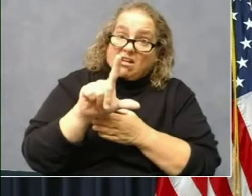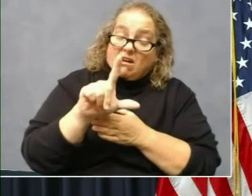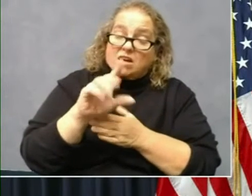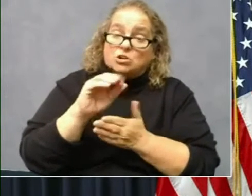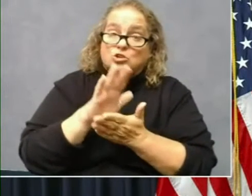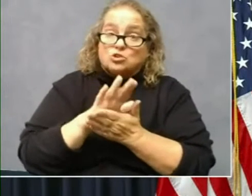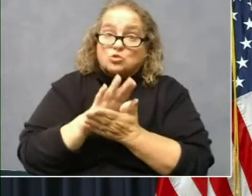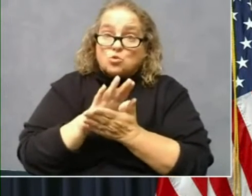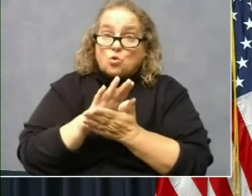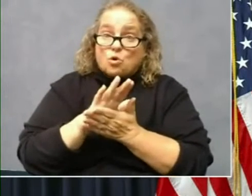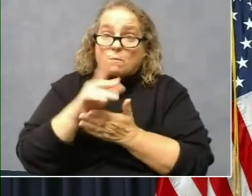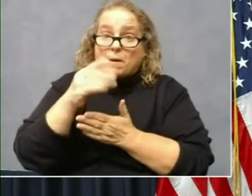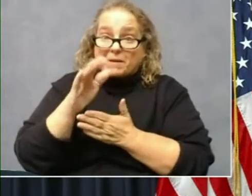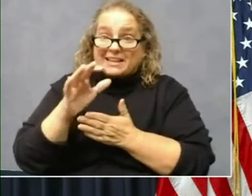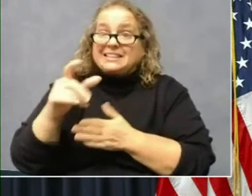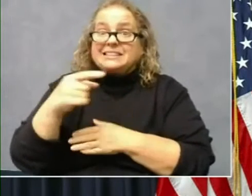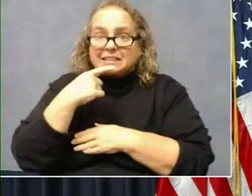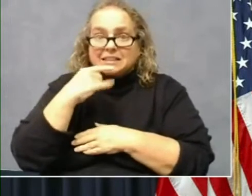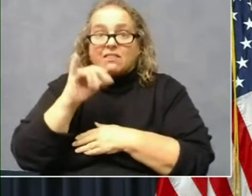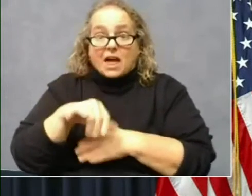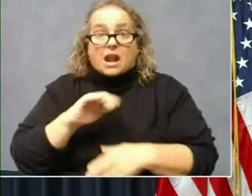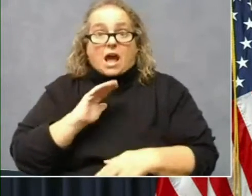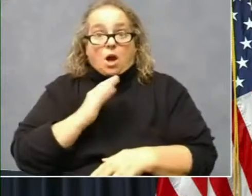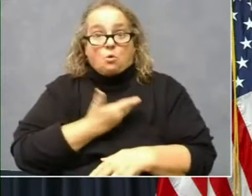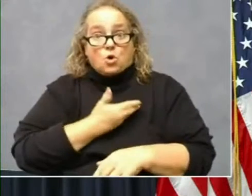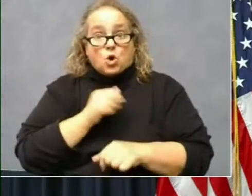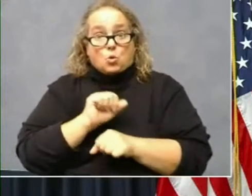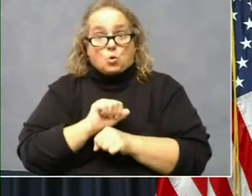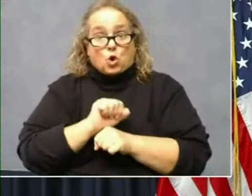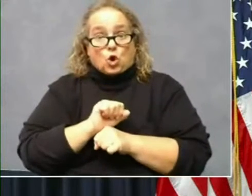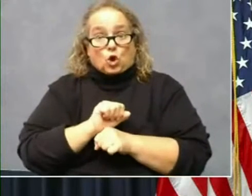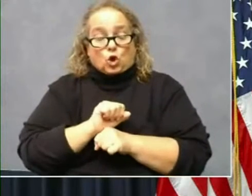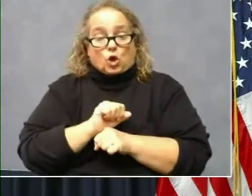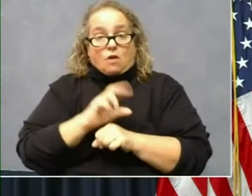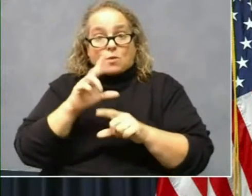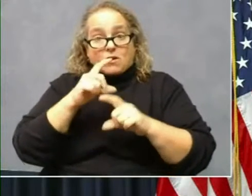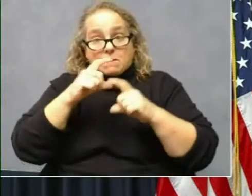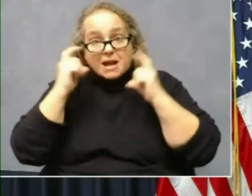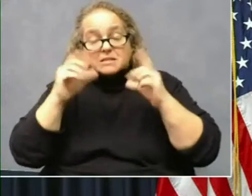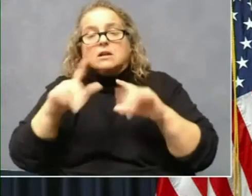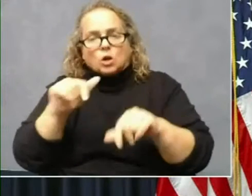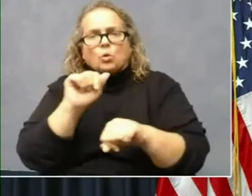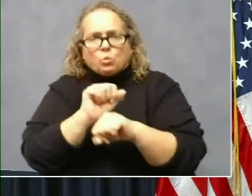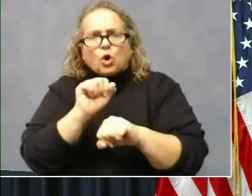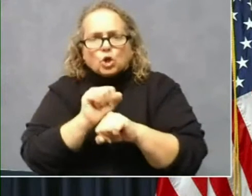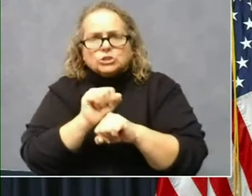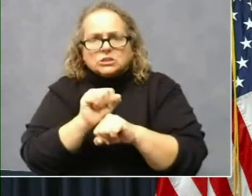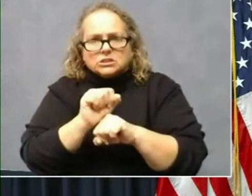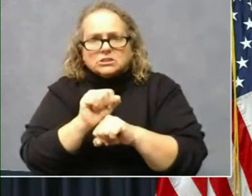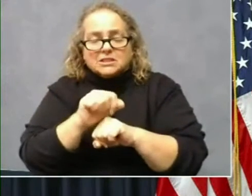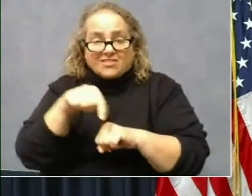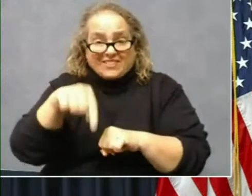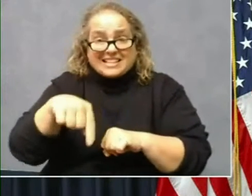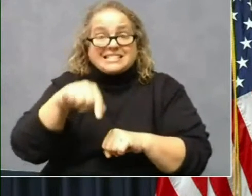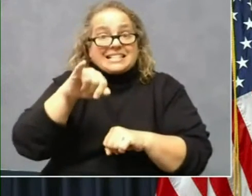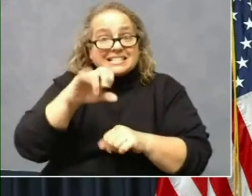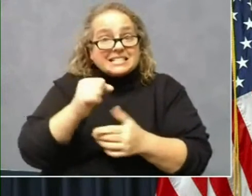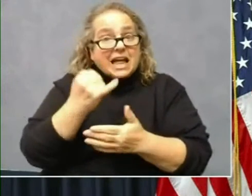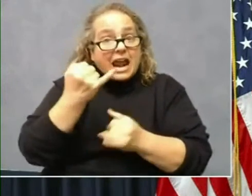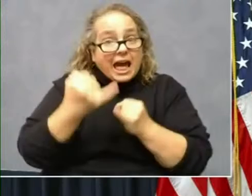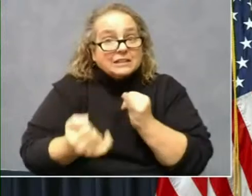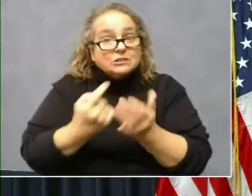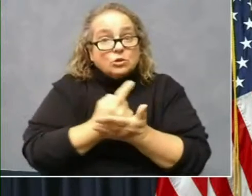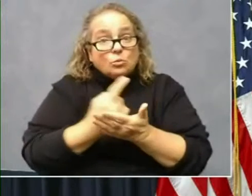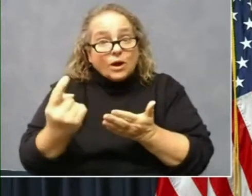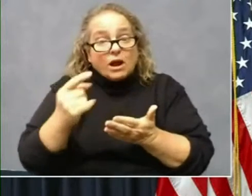taking work. So please, this is the last week of the executive order, and we don't foresee extending the executive order